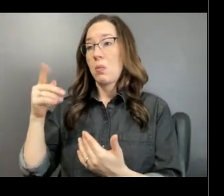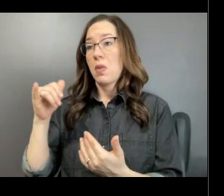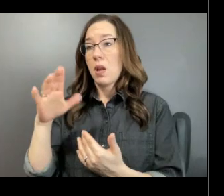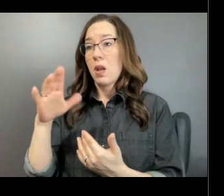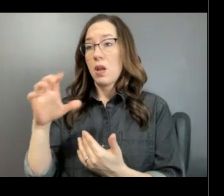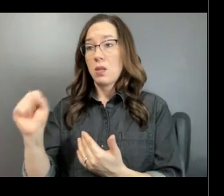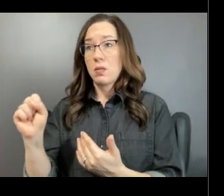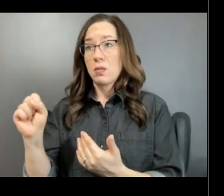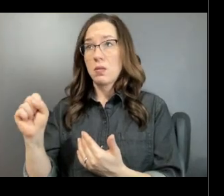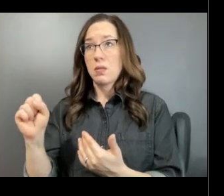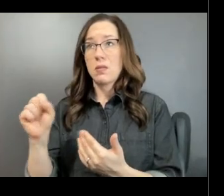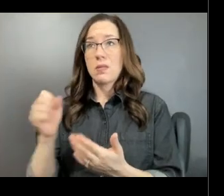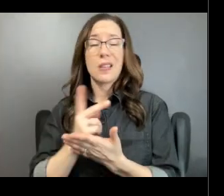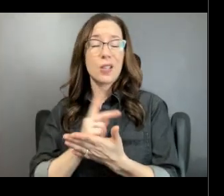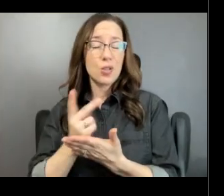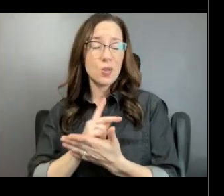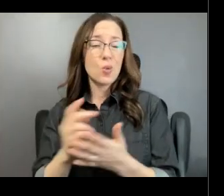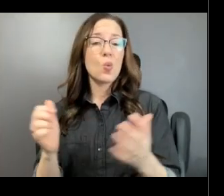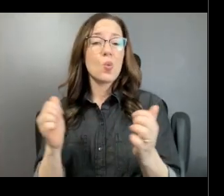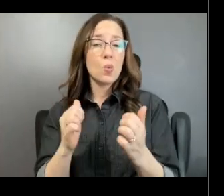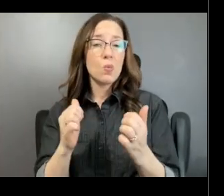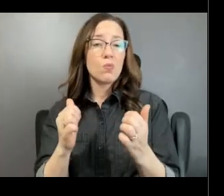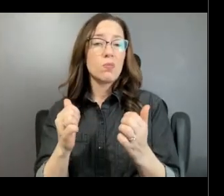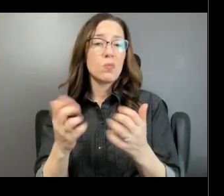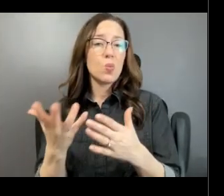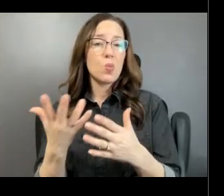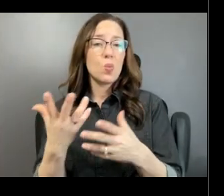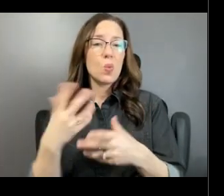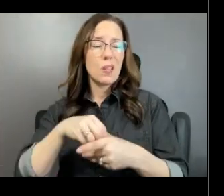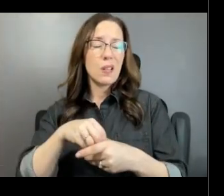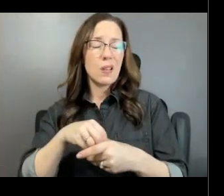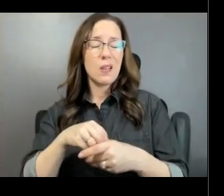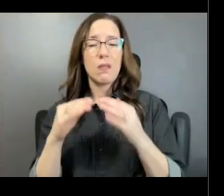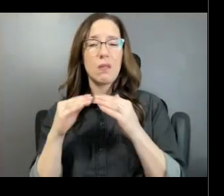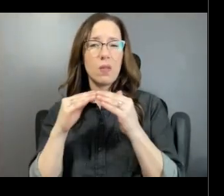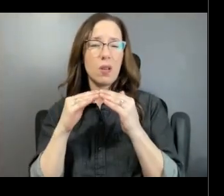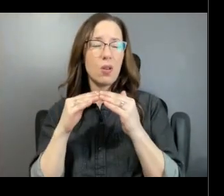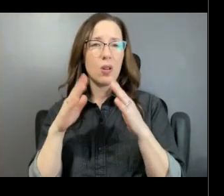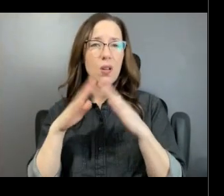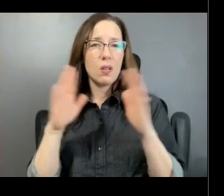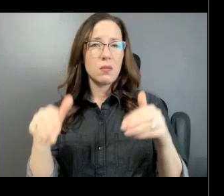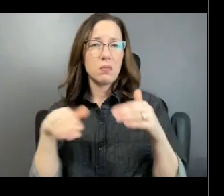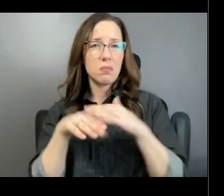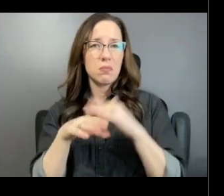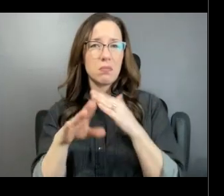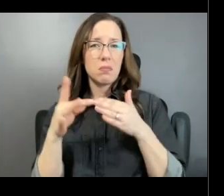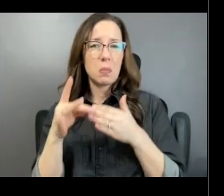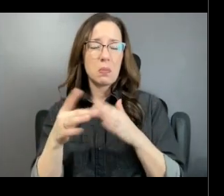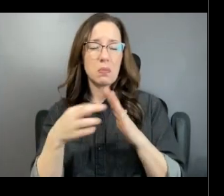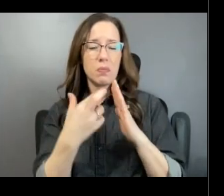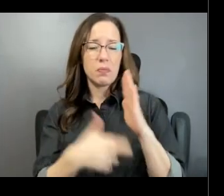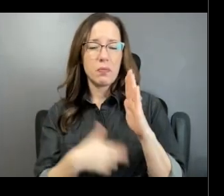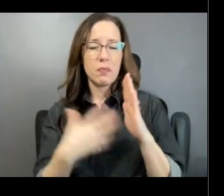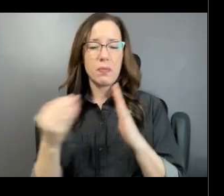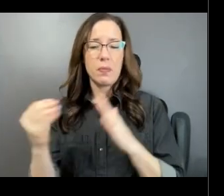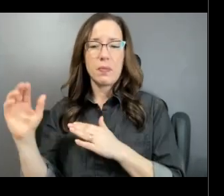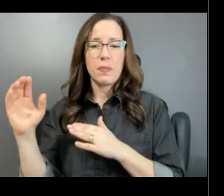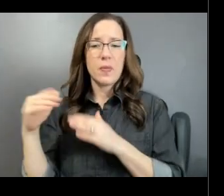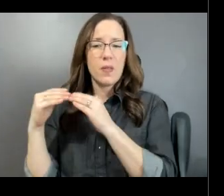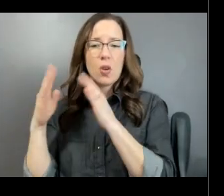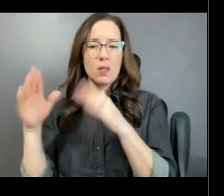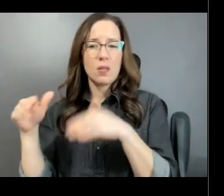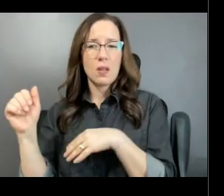in kitchens within the Fair Housing Accessibility Guidelines and the Fair Housing Act